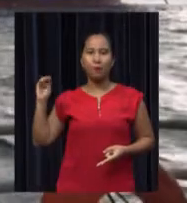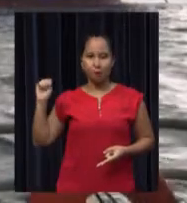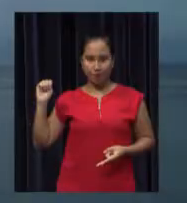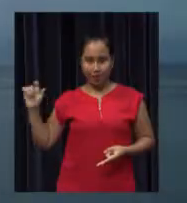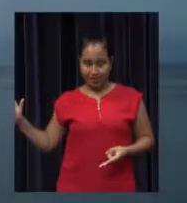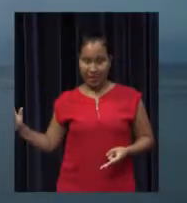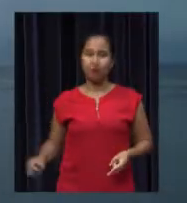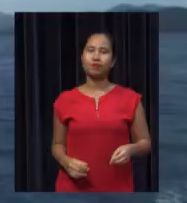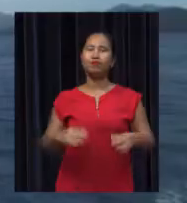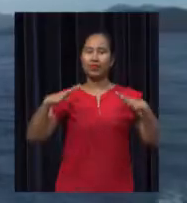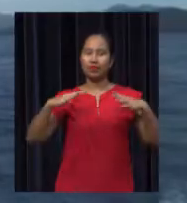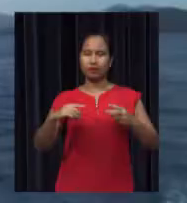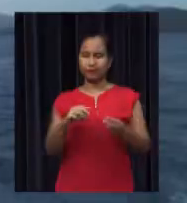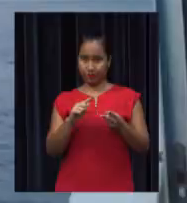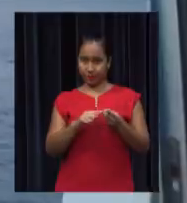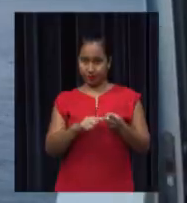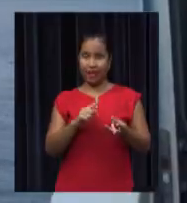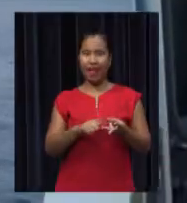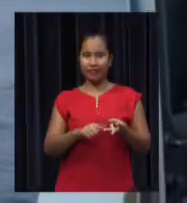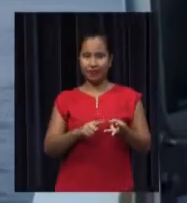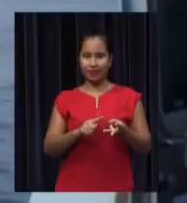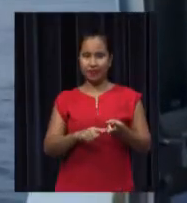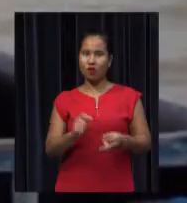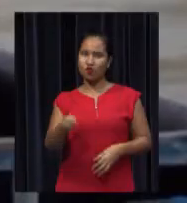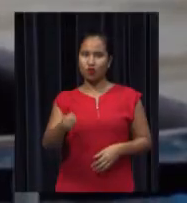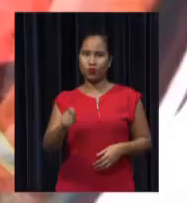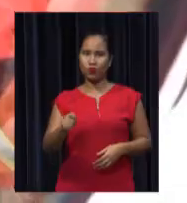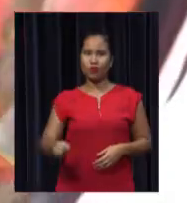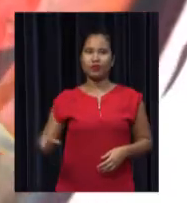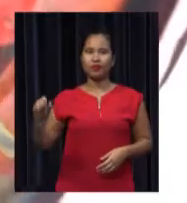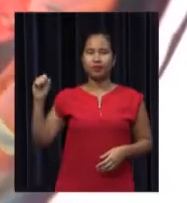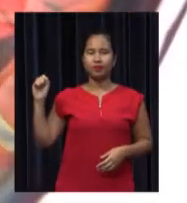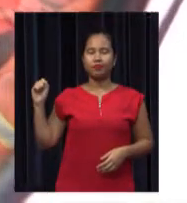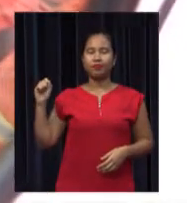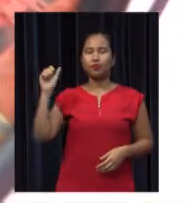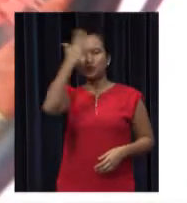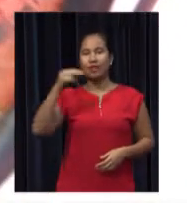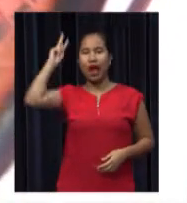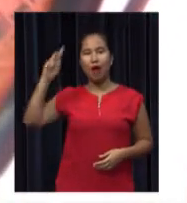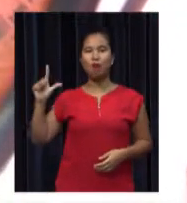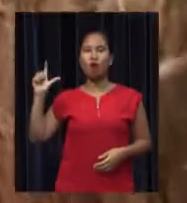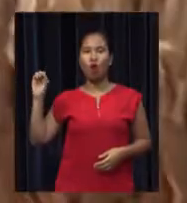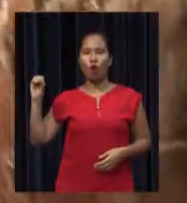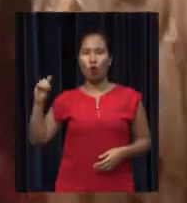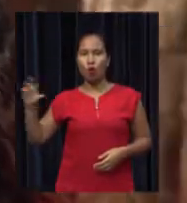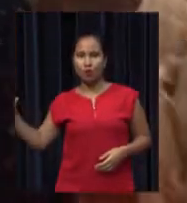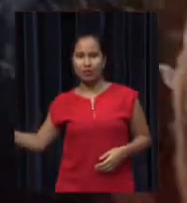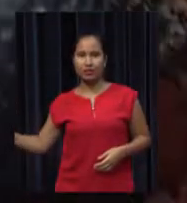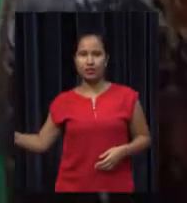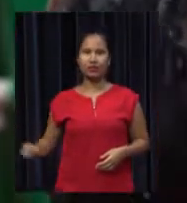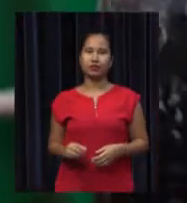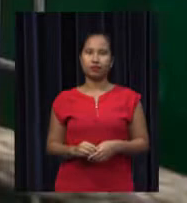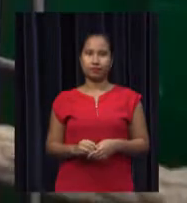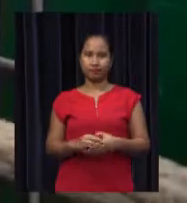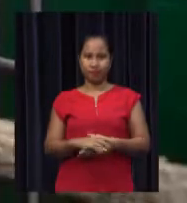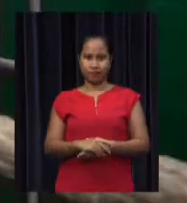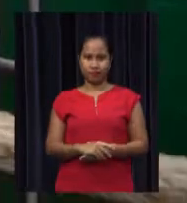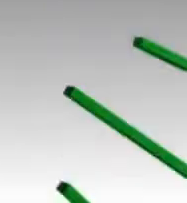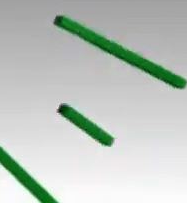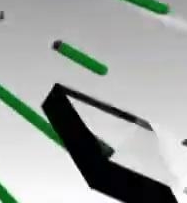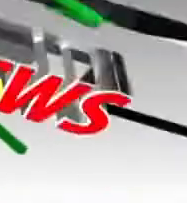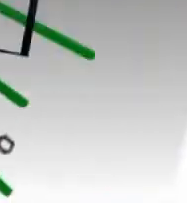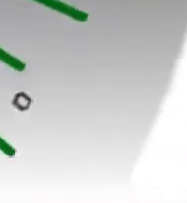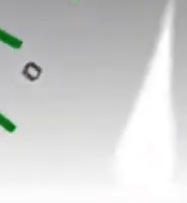Elias, MedSurf's CEO Carl Bartolo, and the Chairman of the Suriname Logistics Education, Michel Amafo.